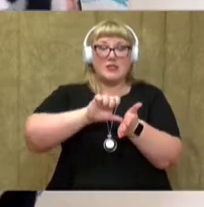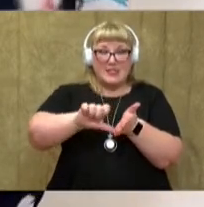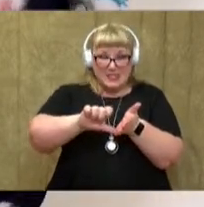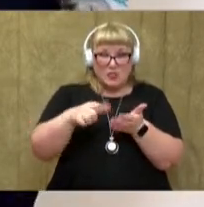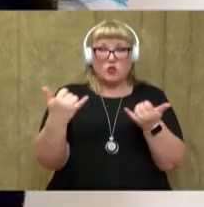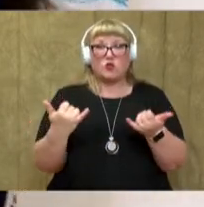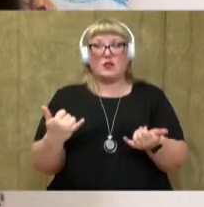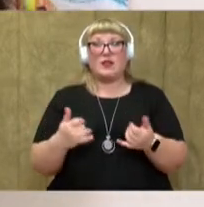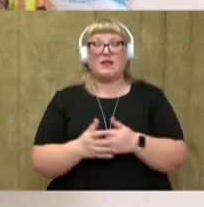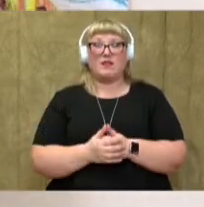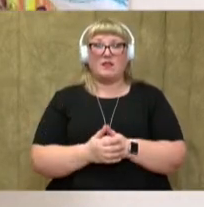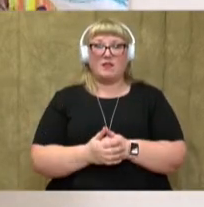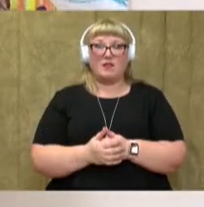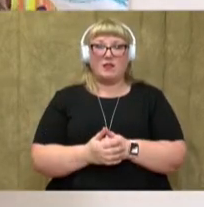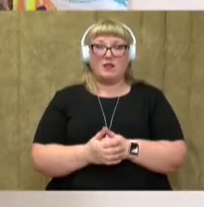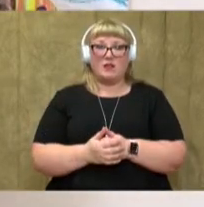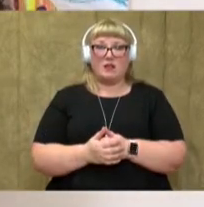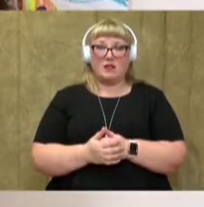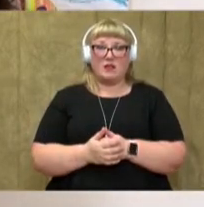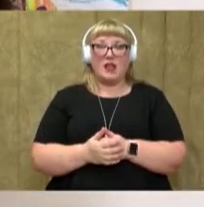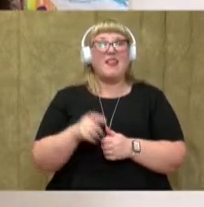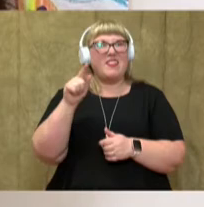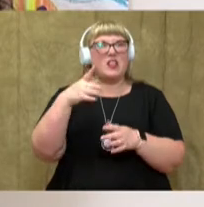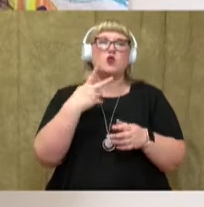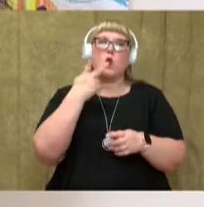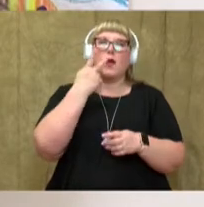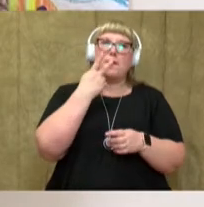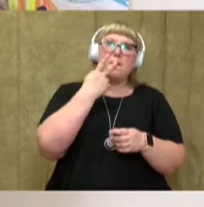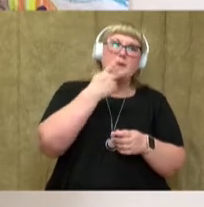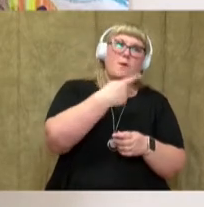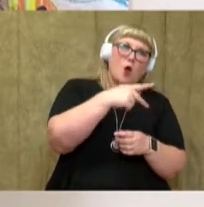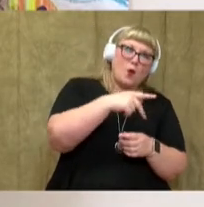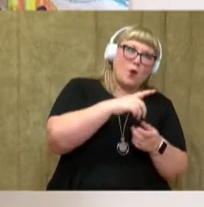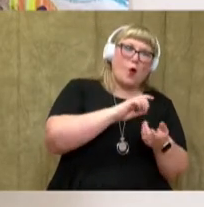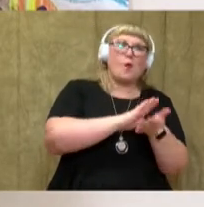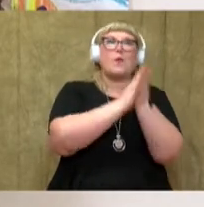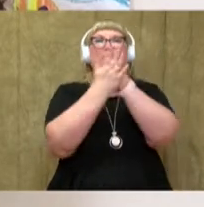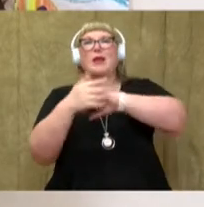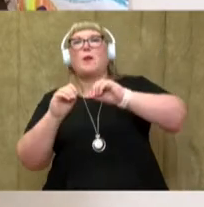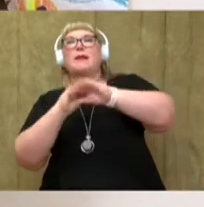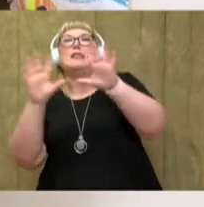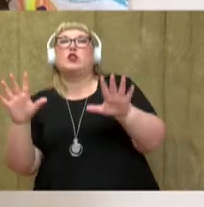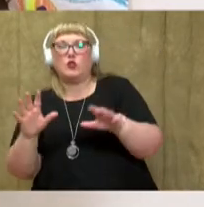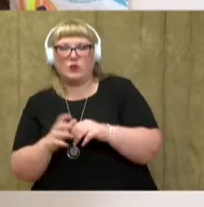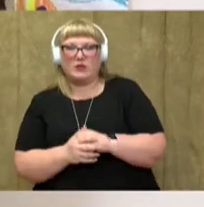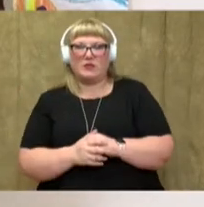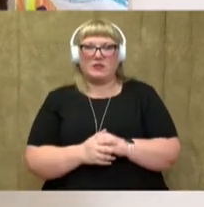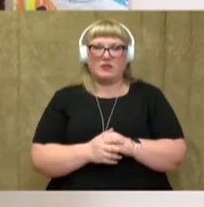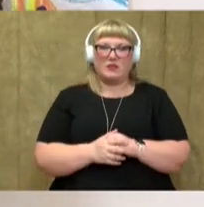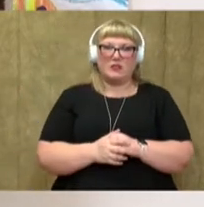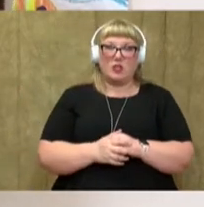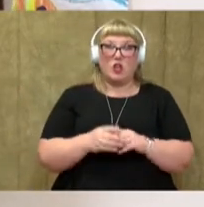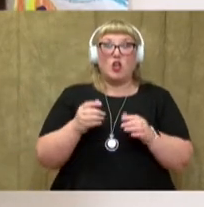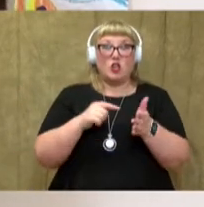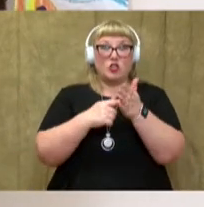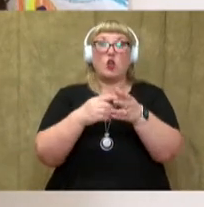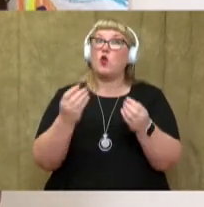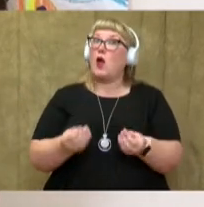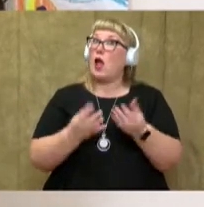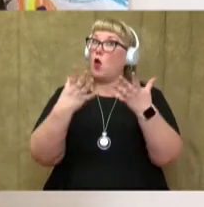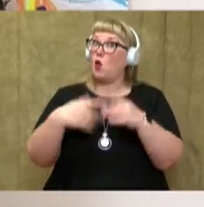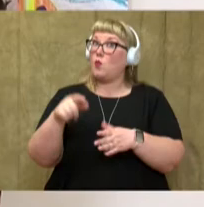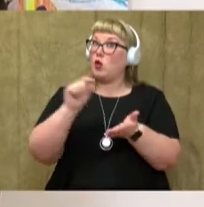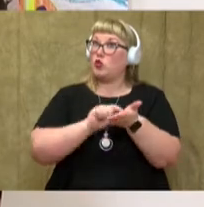can put on purple, but then it dries clear. And that's going to show you how much glue I'm putting